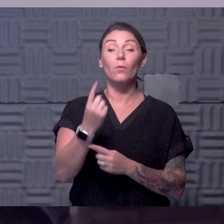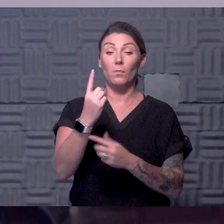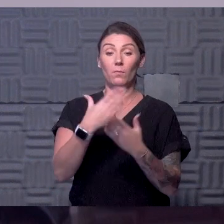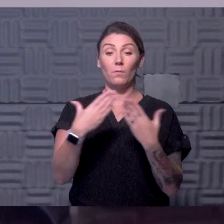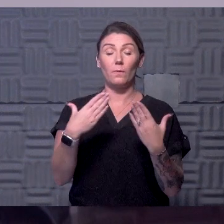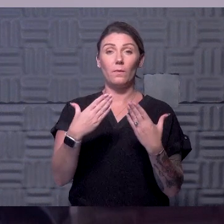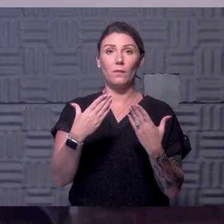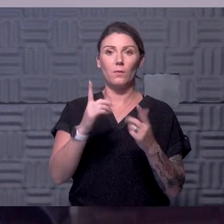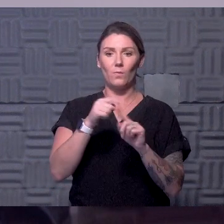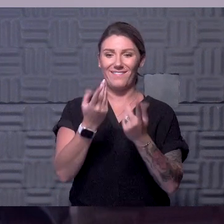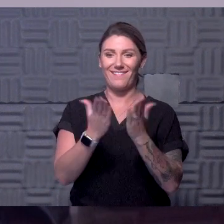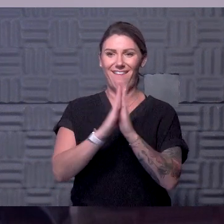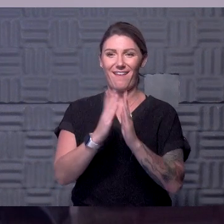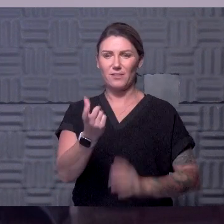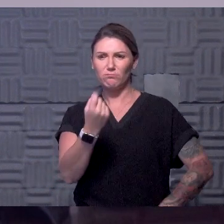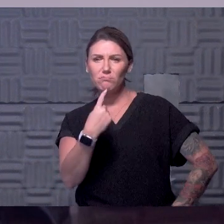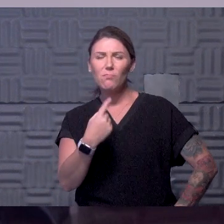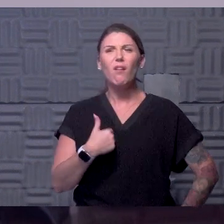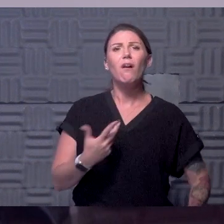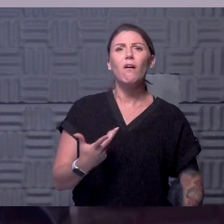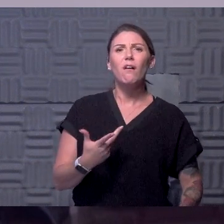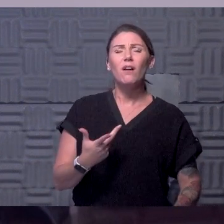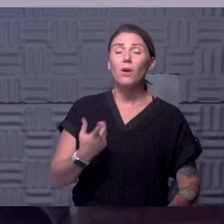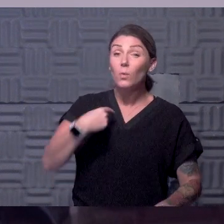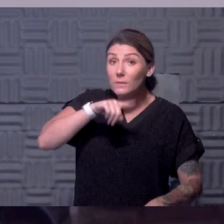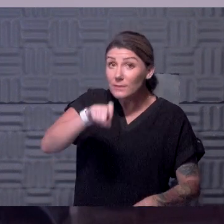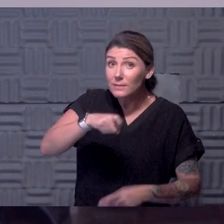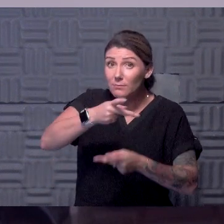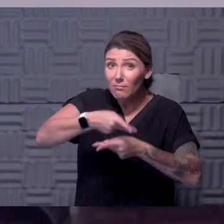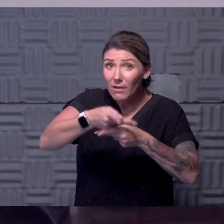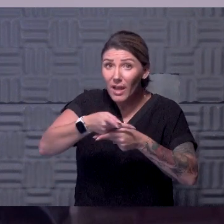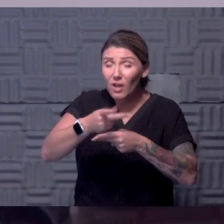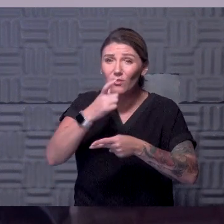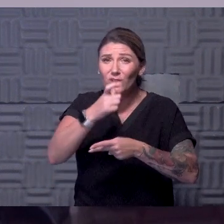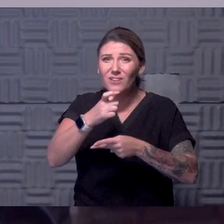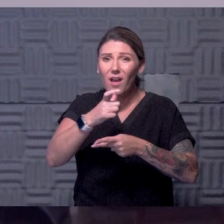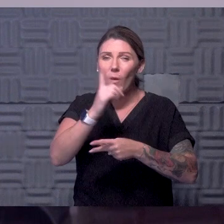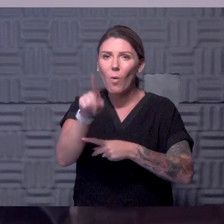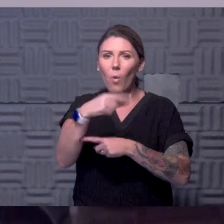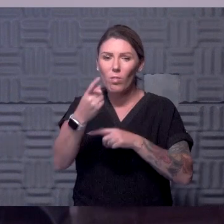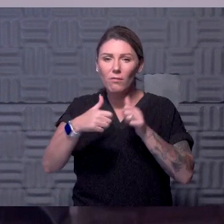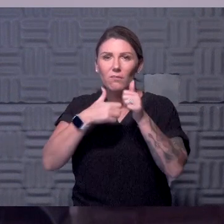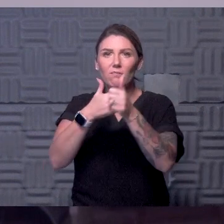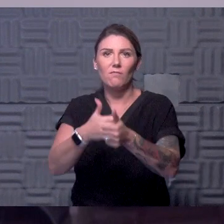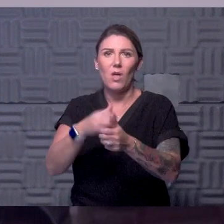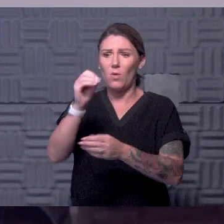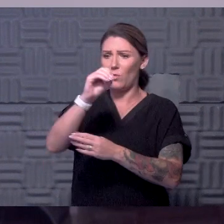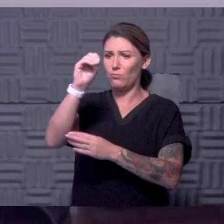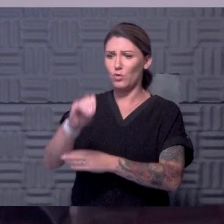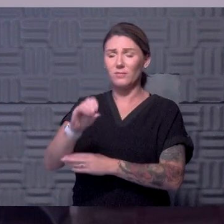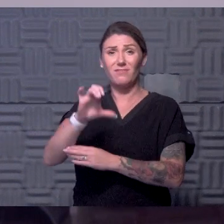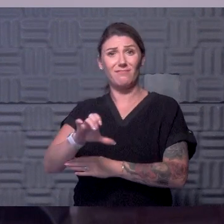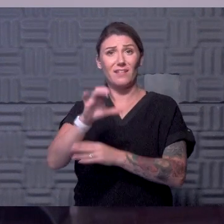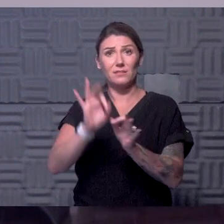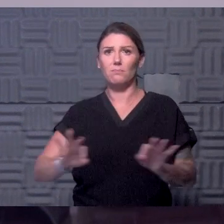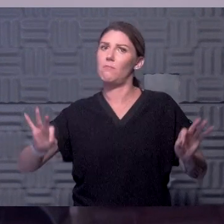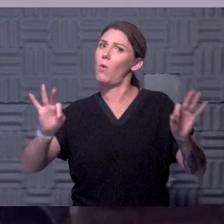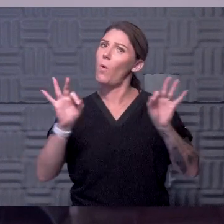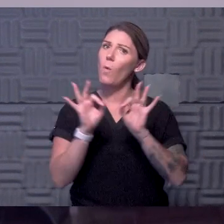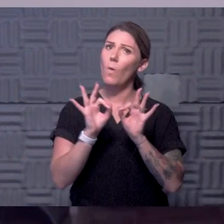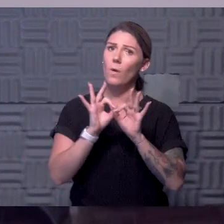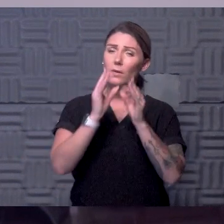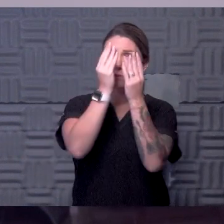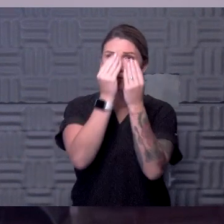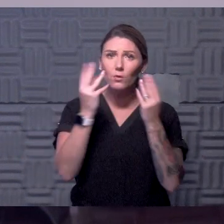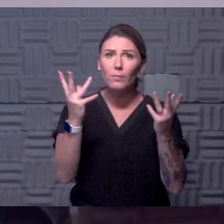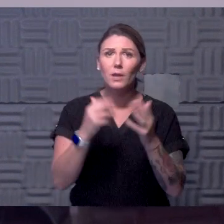ask me, I say, let's be careful and not just keep going with percentages. That's very, very important information. But we're kind of